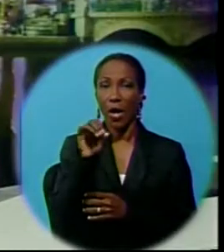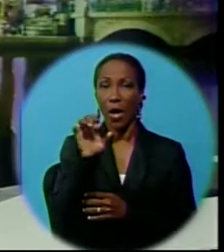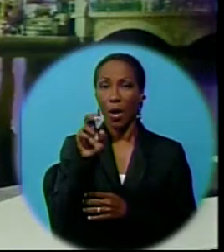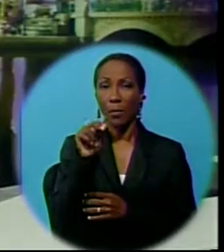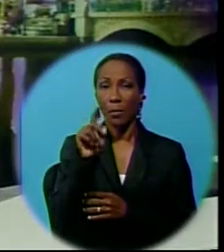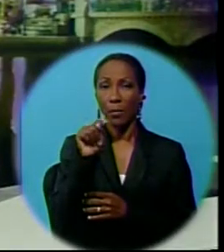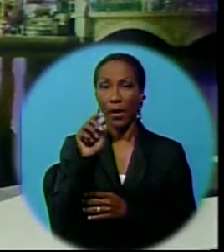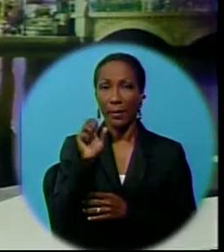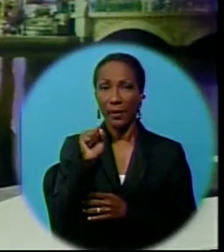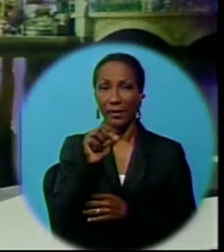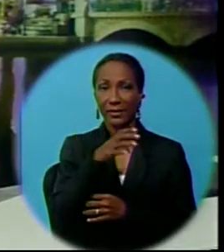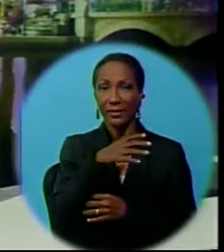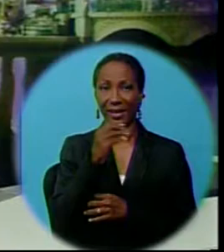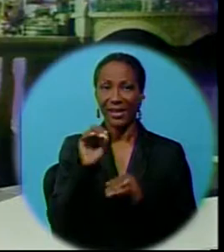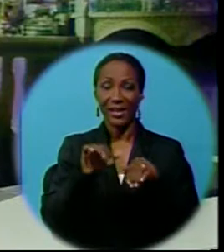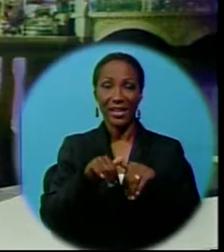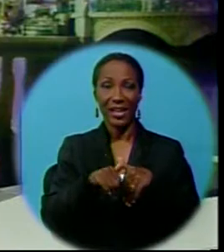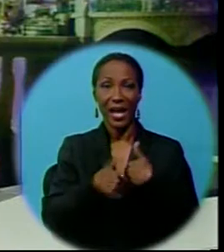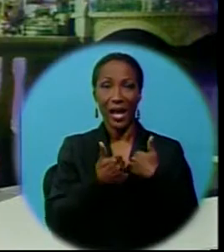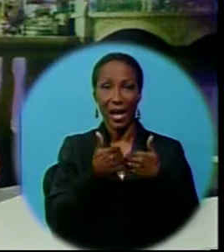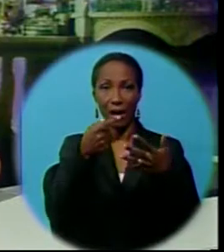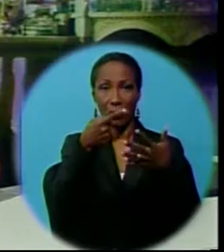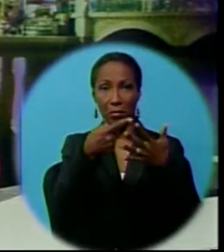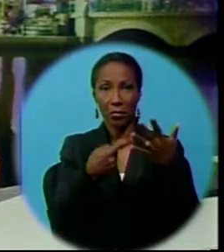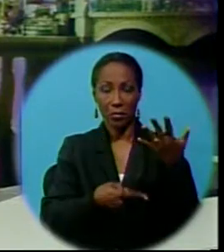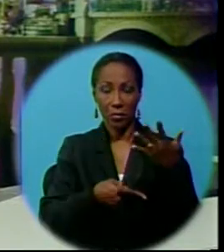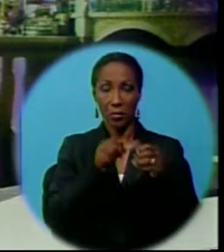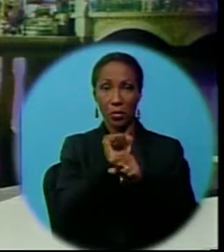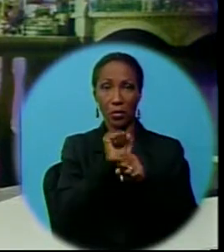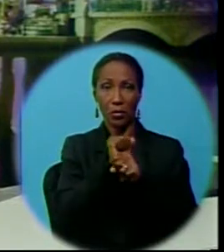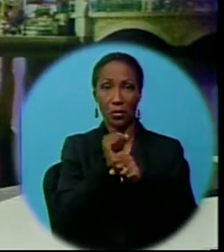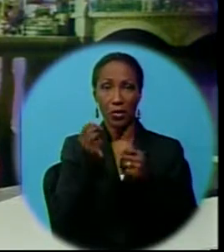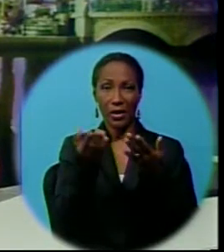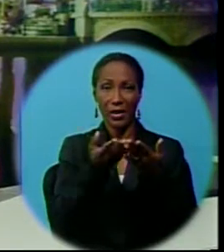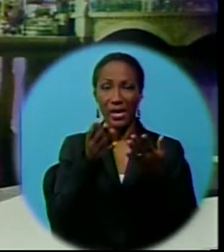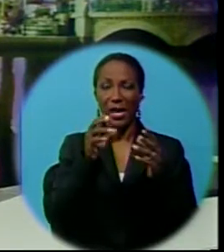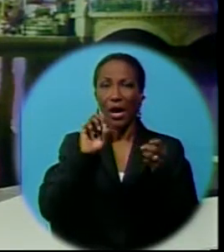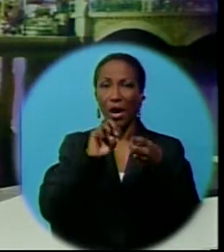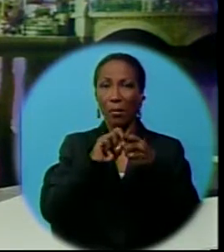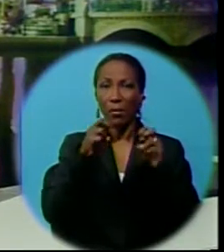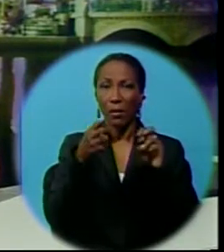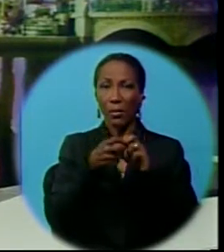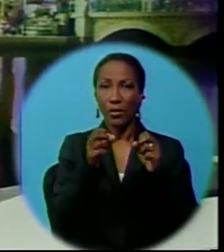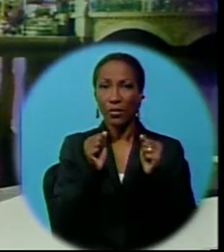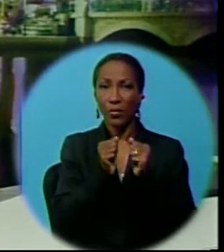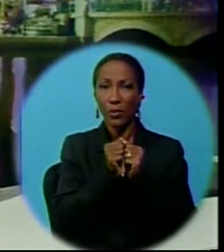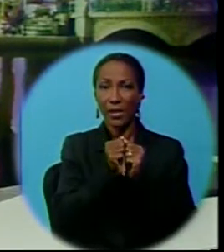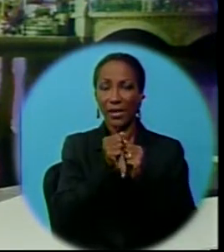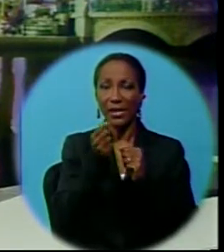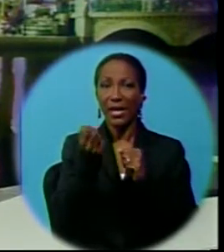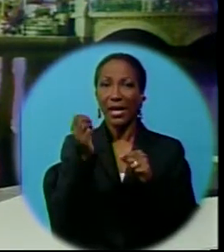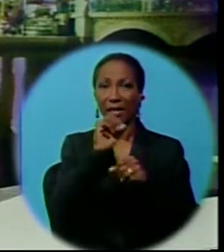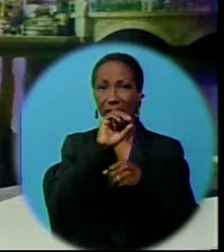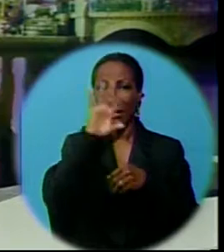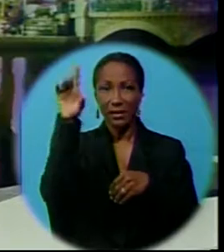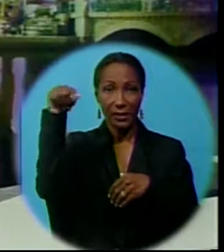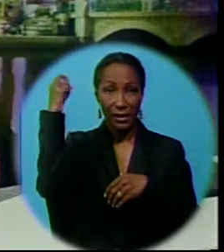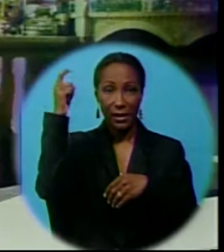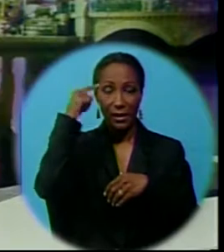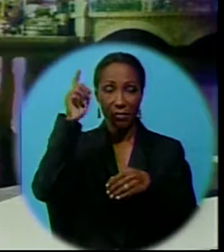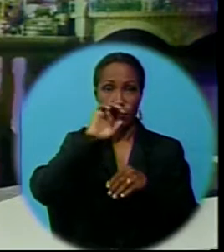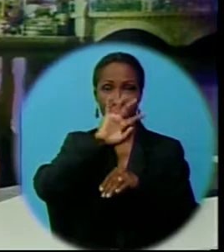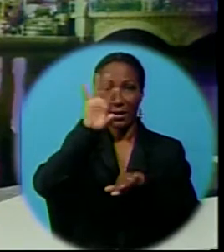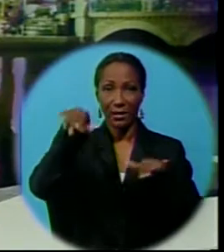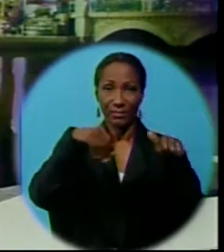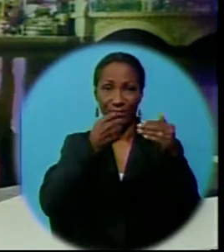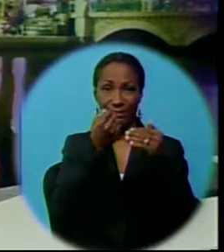Appointments and conditions of service continue to be the main bones of contention as the government tries to absorb the Customs and Excise Department